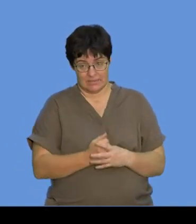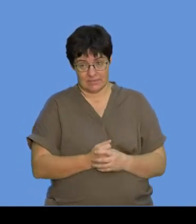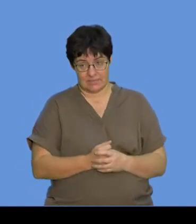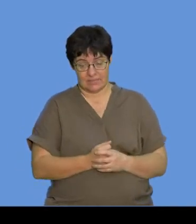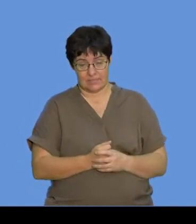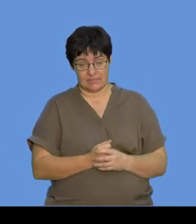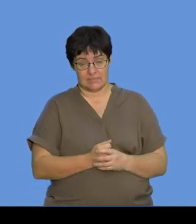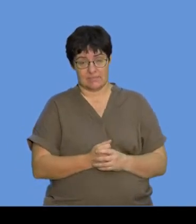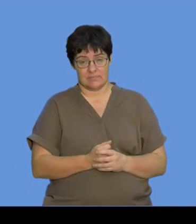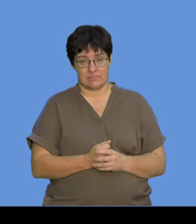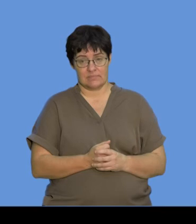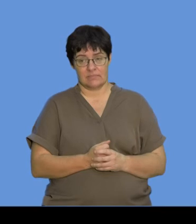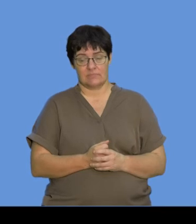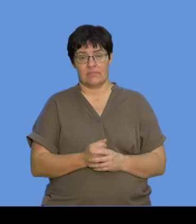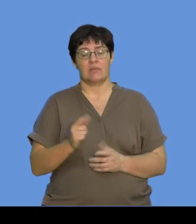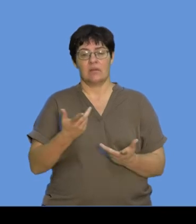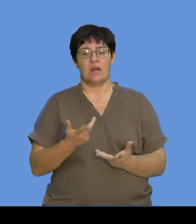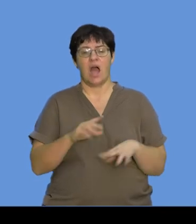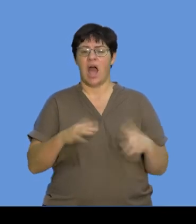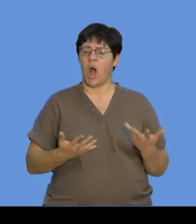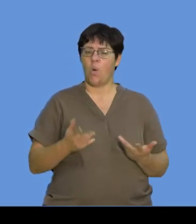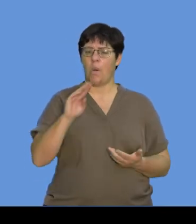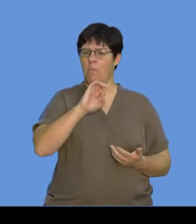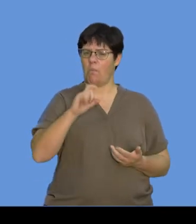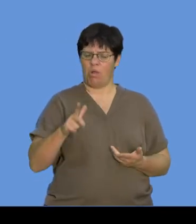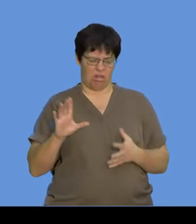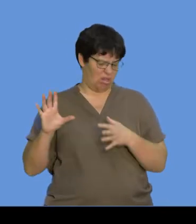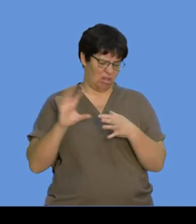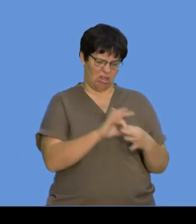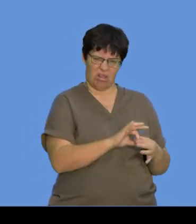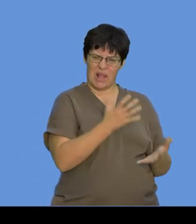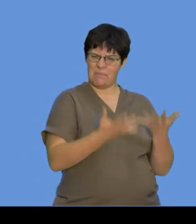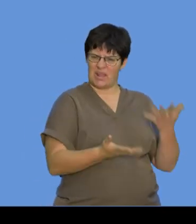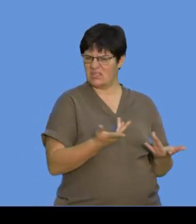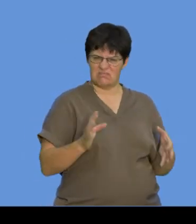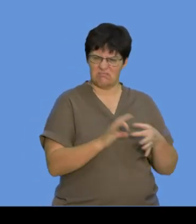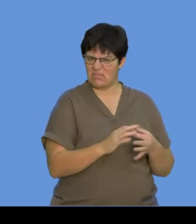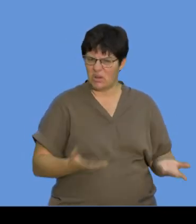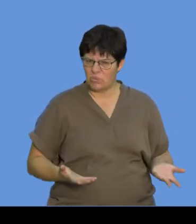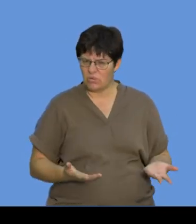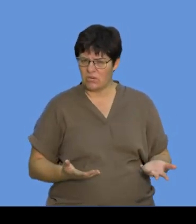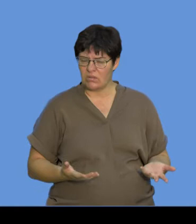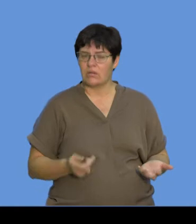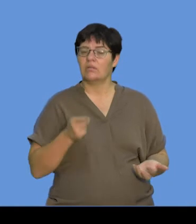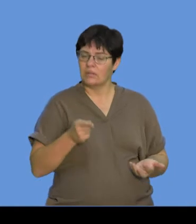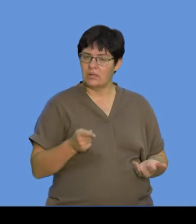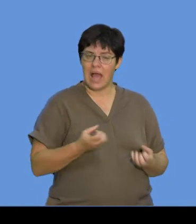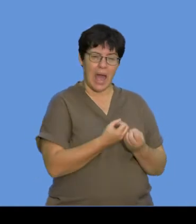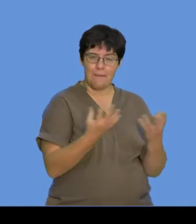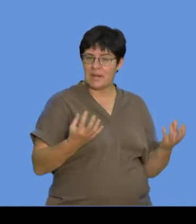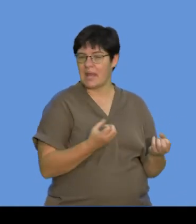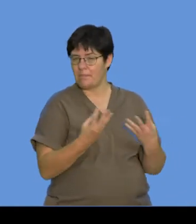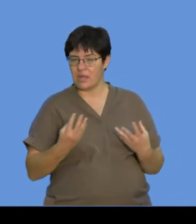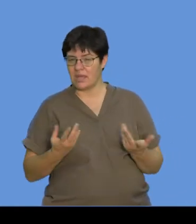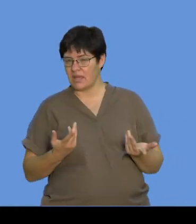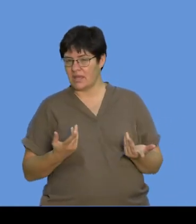right, right. So, and then the question on how moles relate to mass, okay, because we've spoken